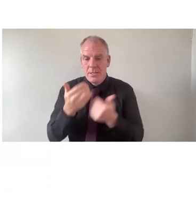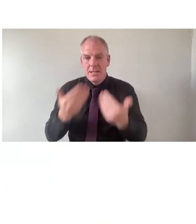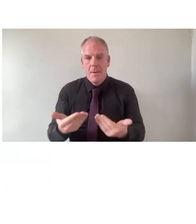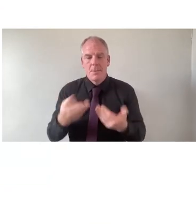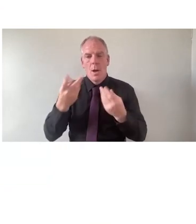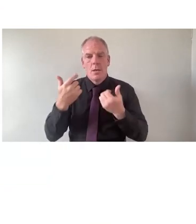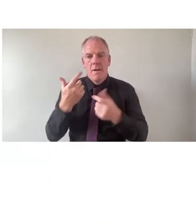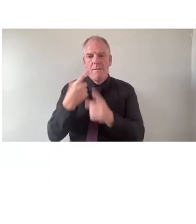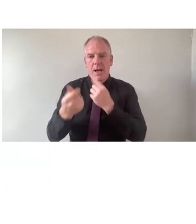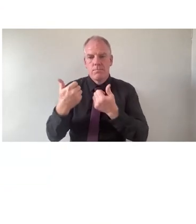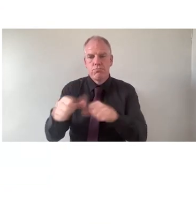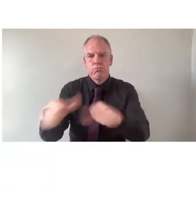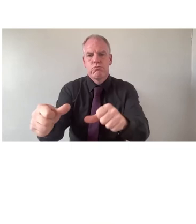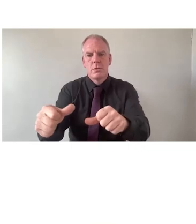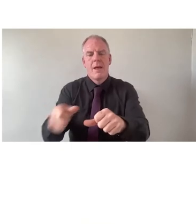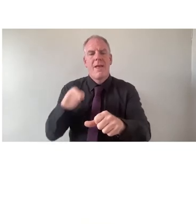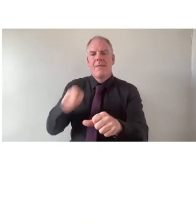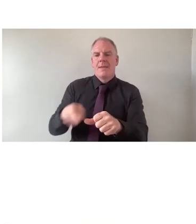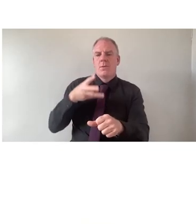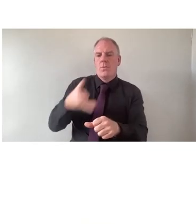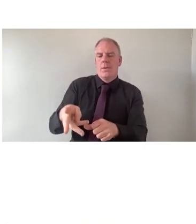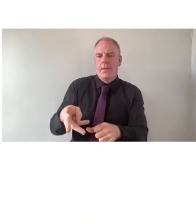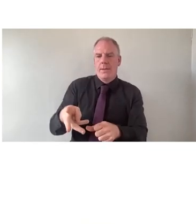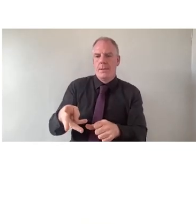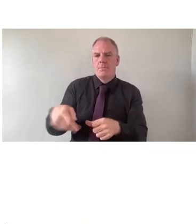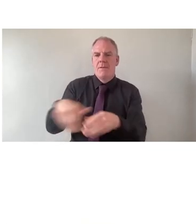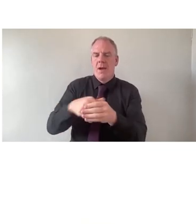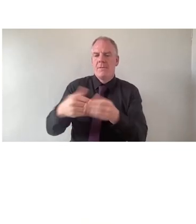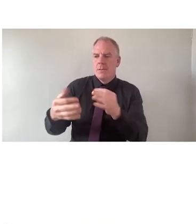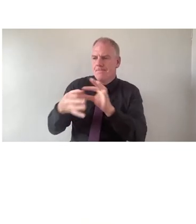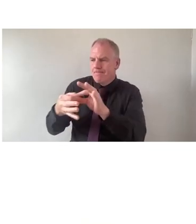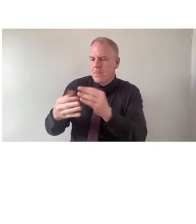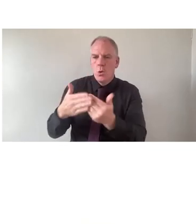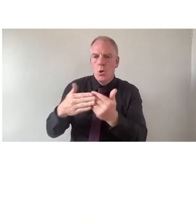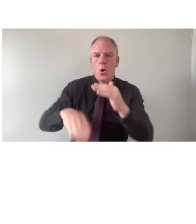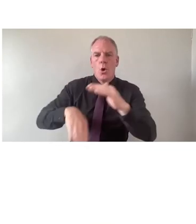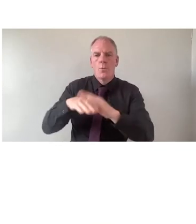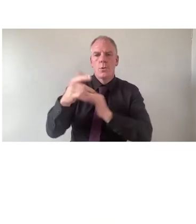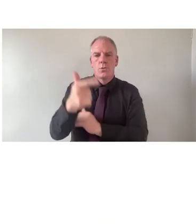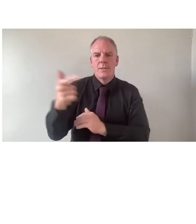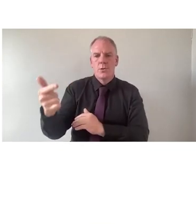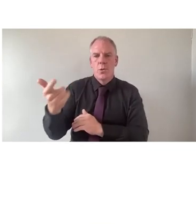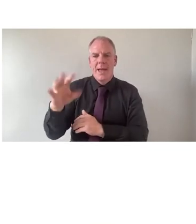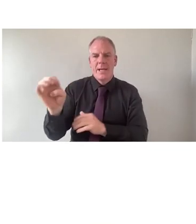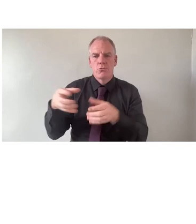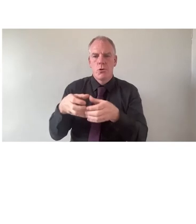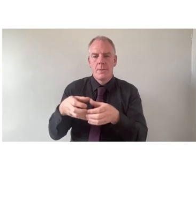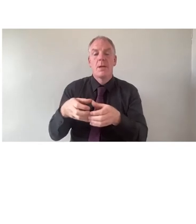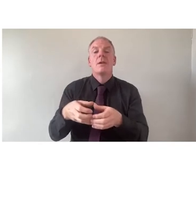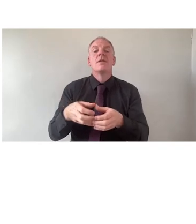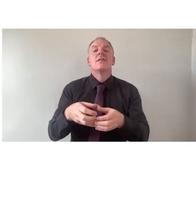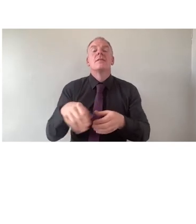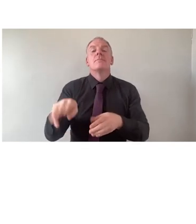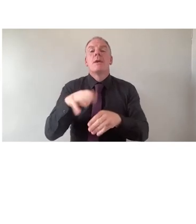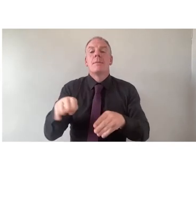And as I mentioned, you know, that will very much focus on engagement with younger people, people up to age of 22. So before, as people are exiting the